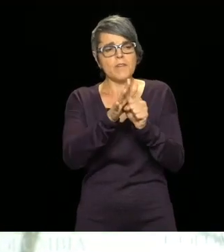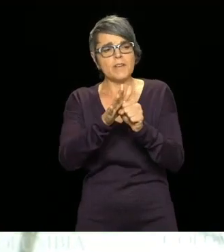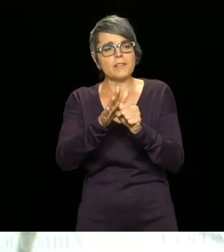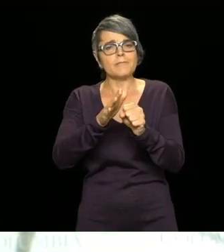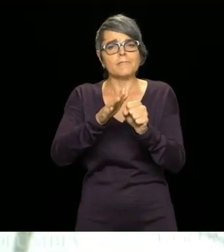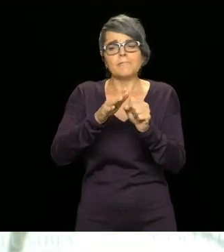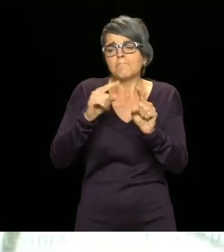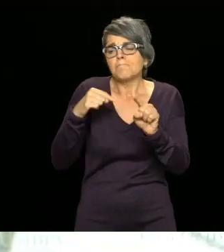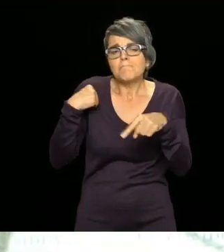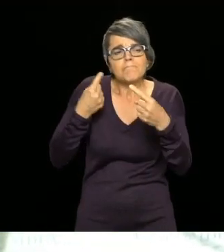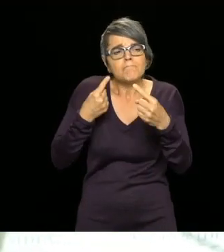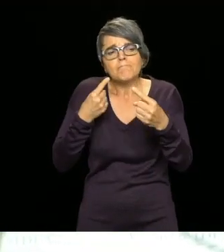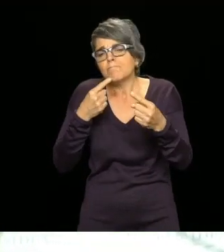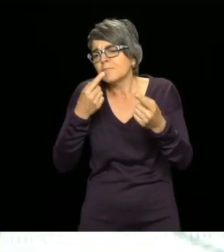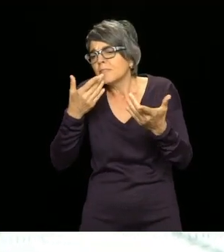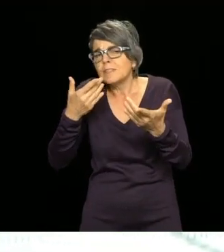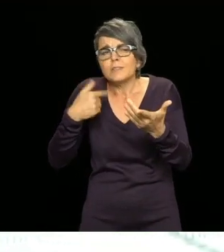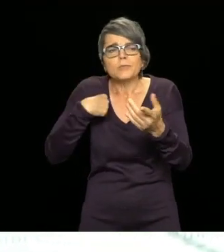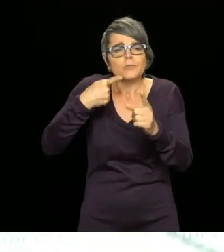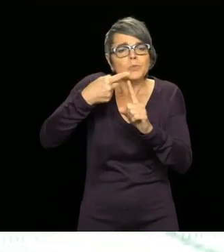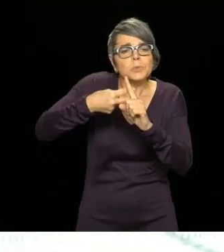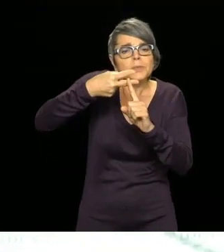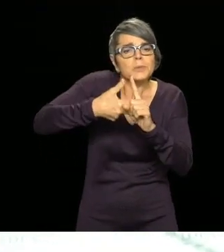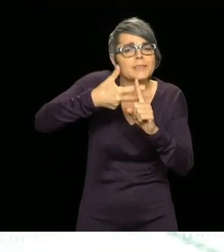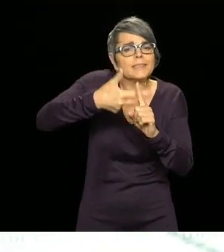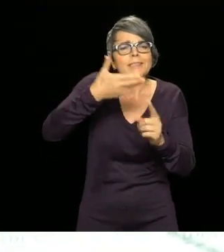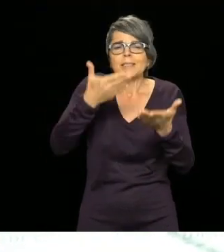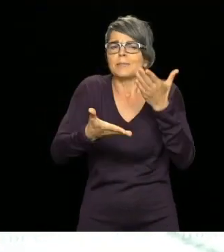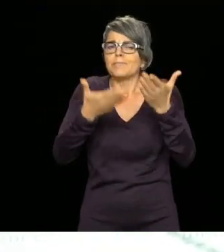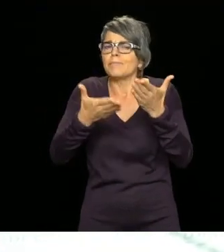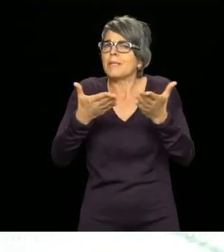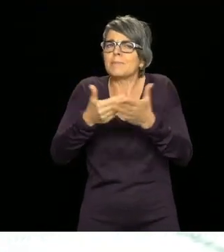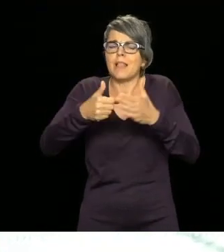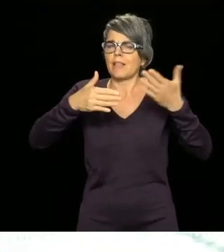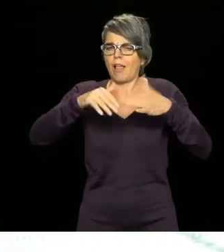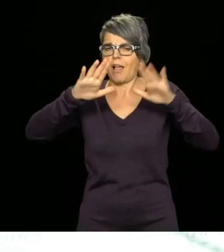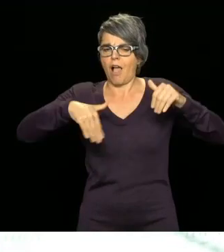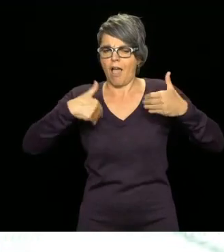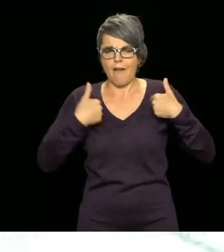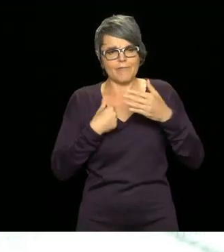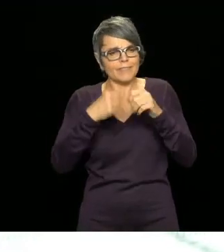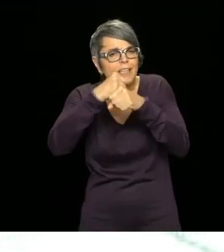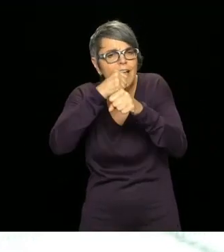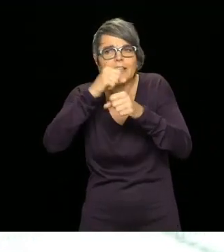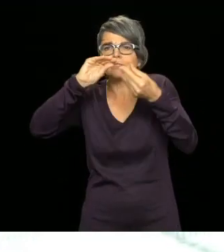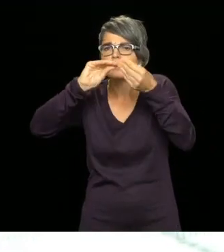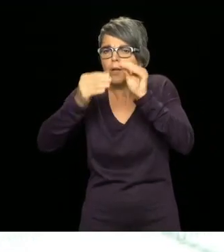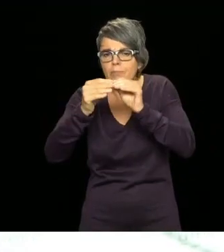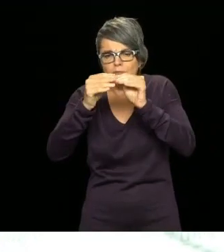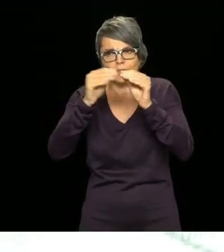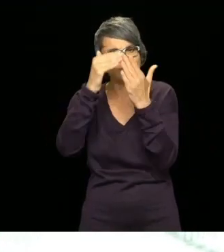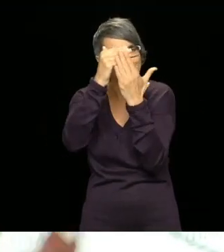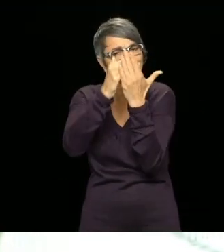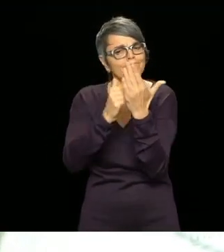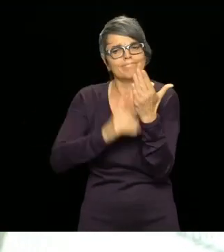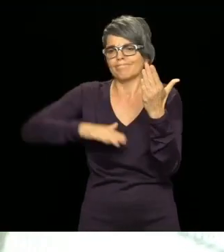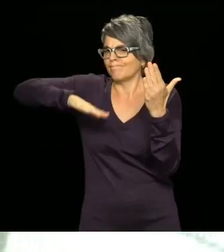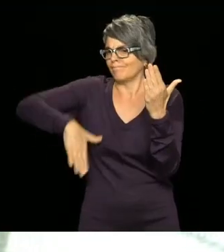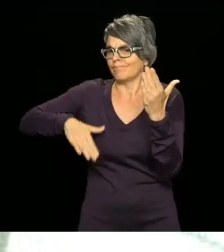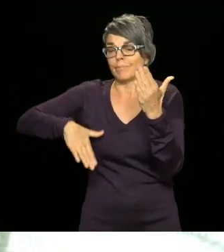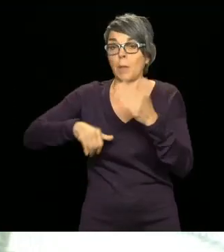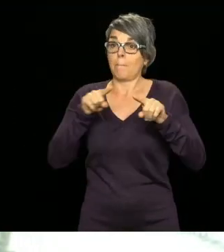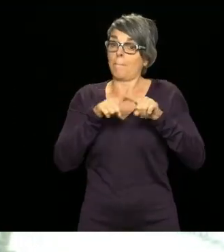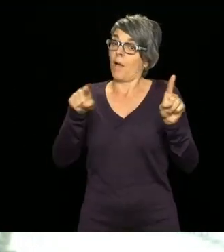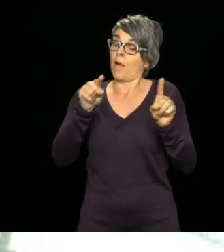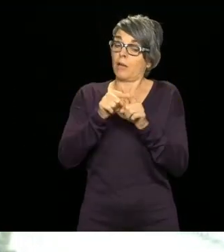of the areas of gender-based violence. I can say anecdotally, during this pandemic, every 2 weeks, my